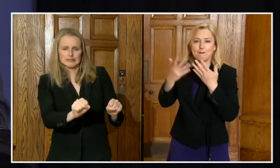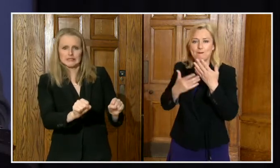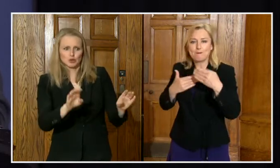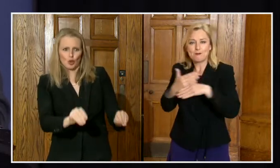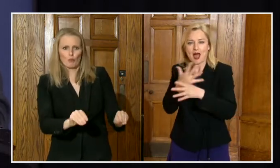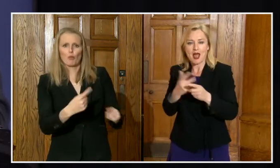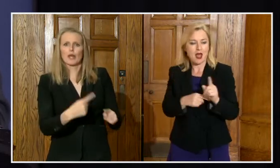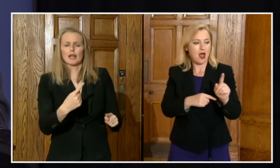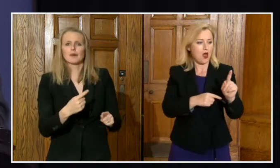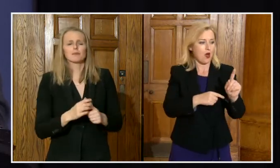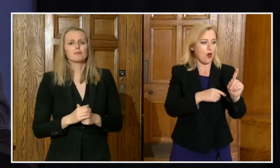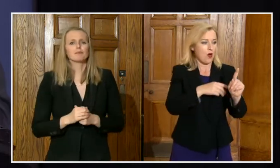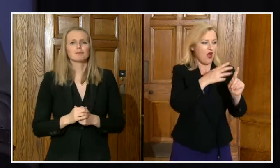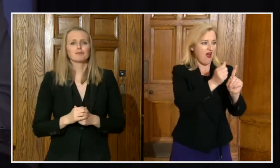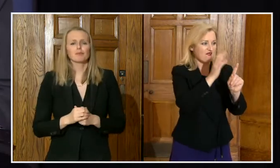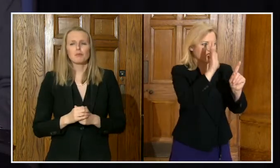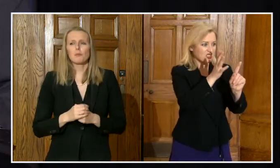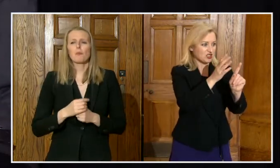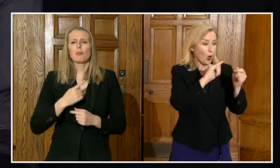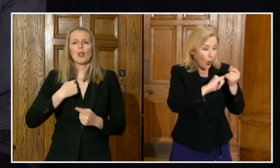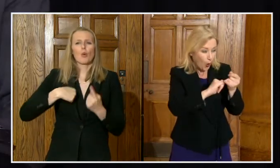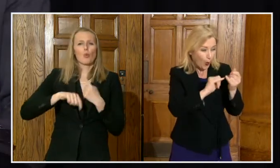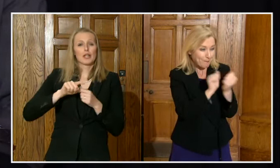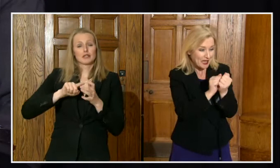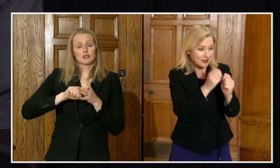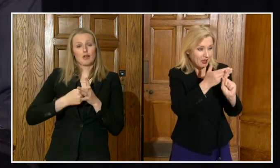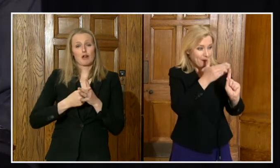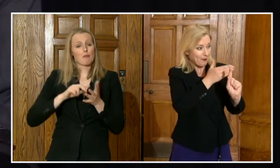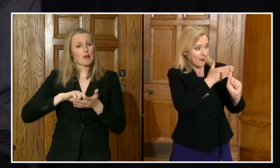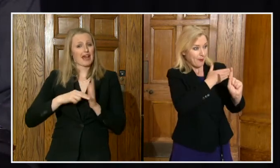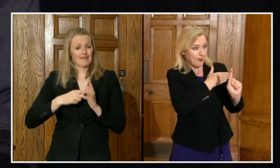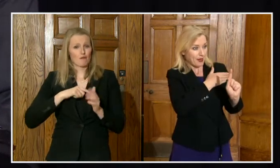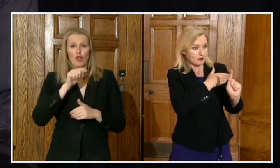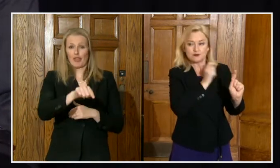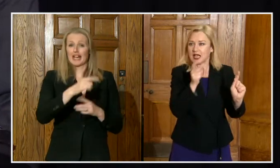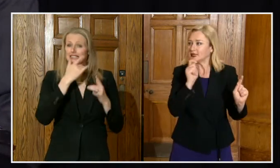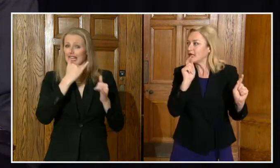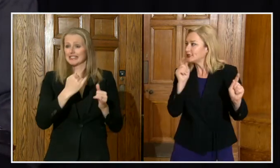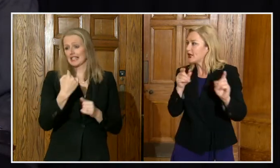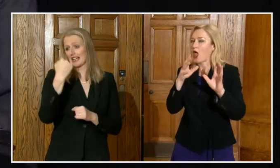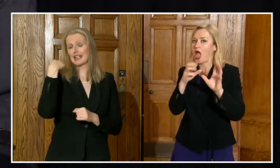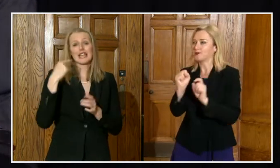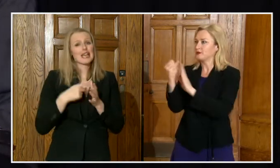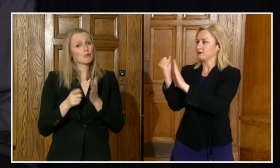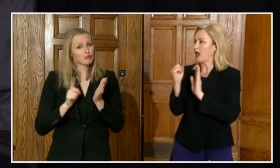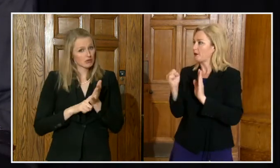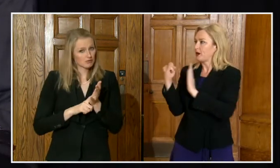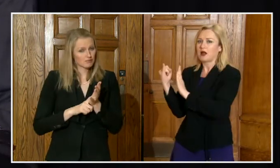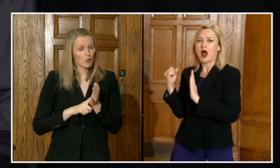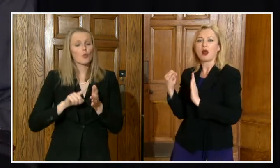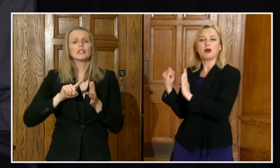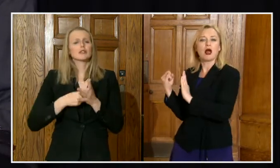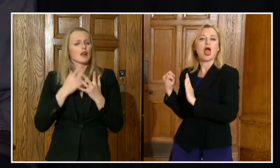transmission. We did start, our public health agent started planning for that in April. We went live with the